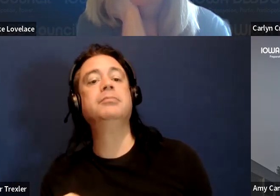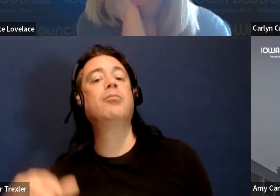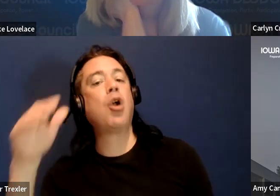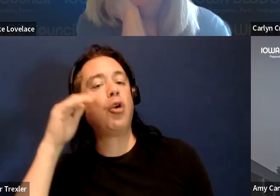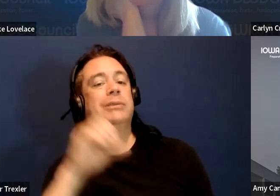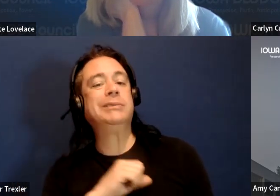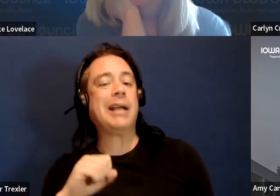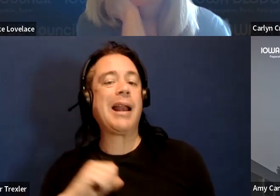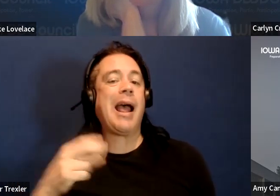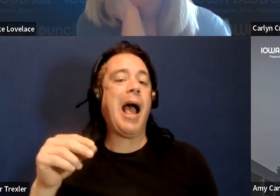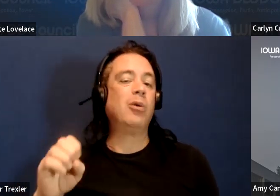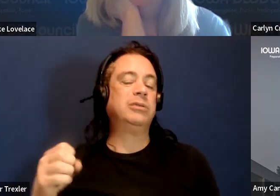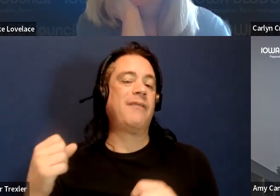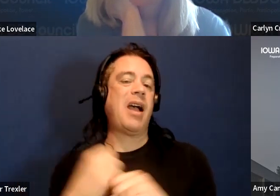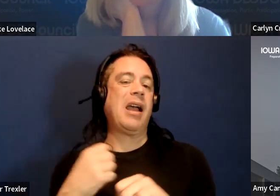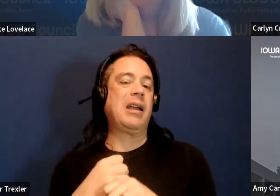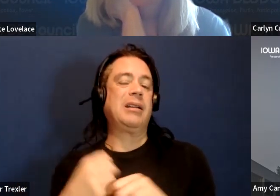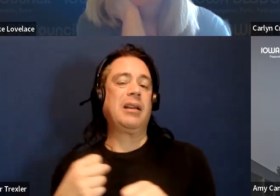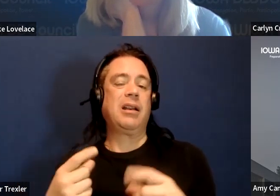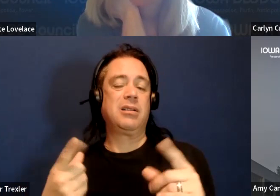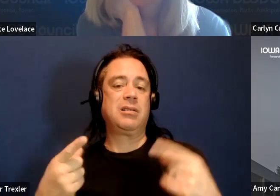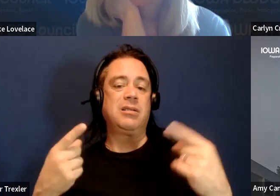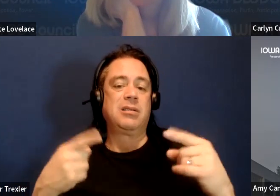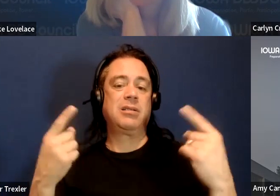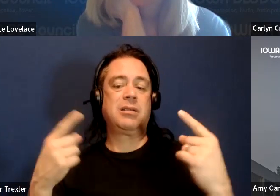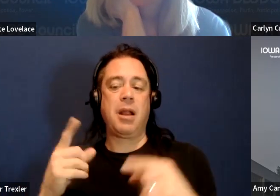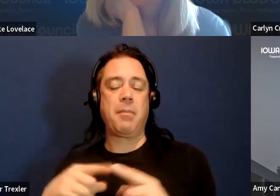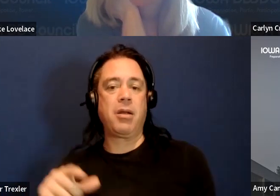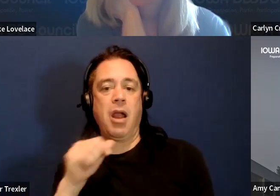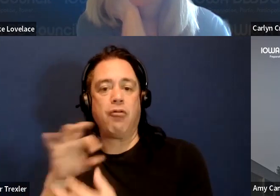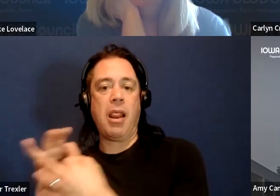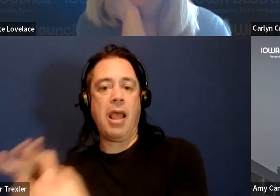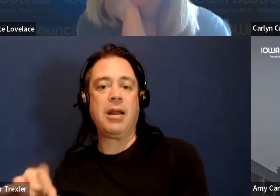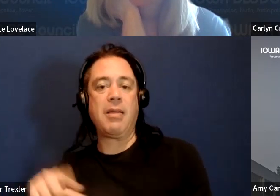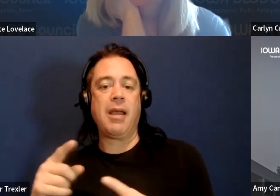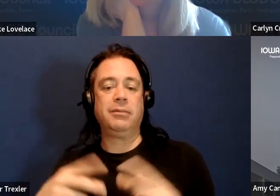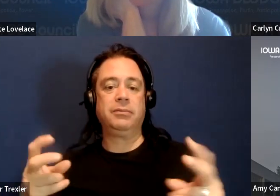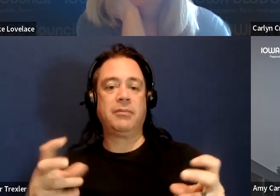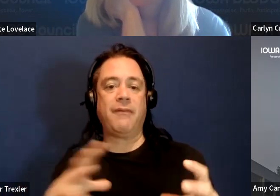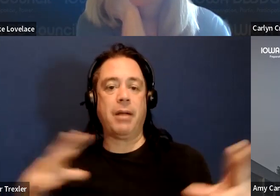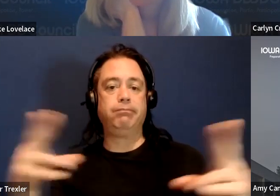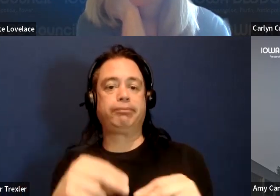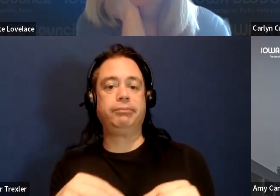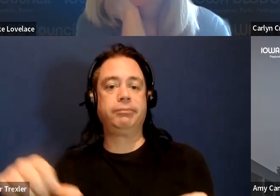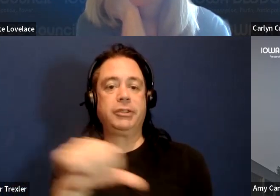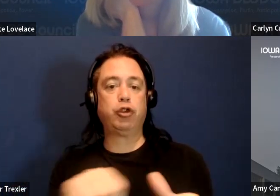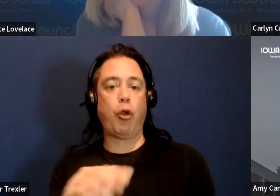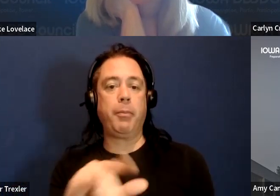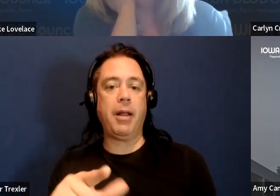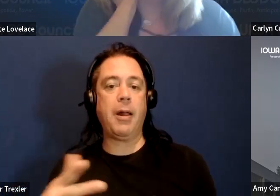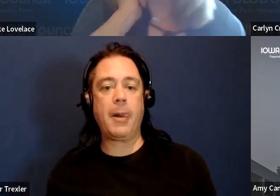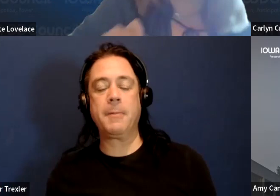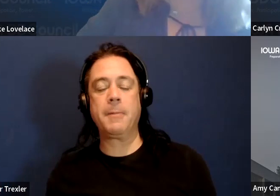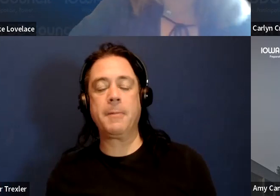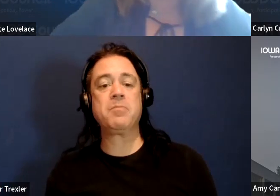Senate and the House are fighting about things unrelated to that, and that they ended up killing each other's bills. But this didn't